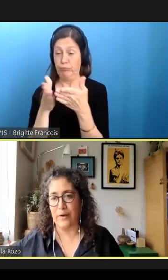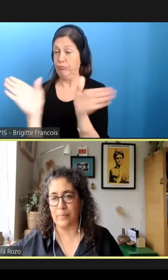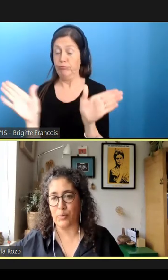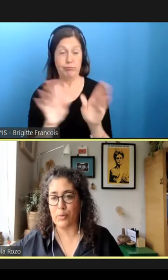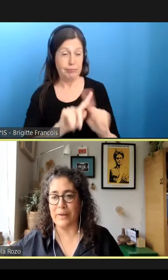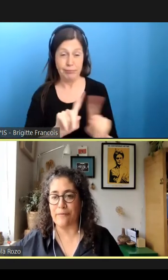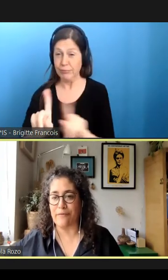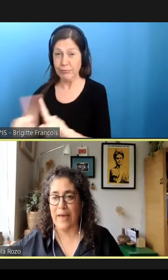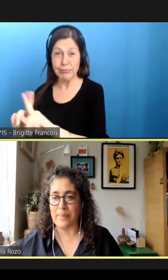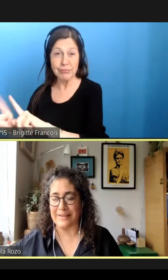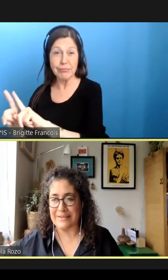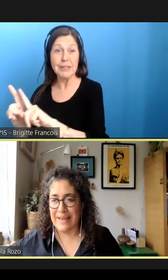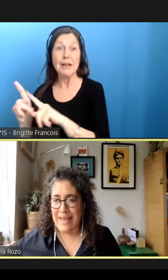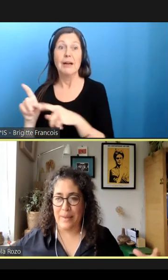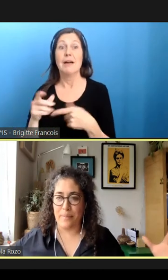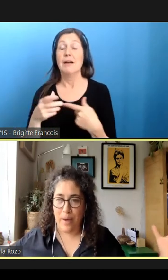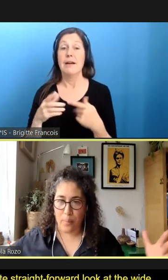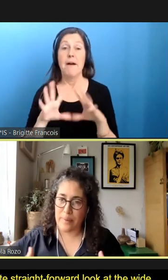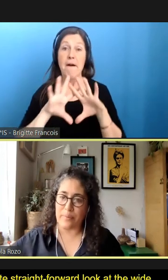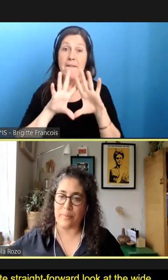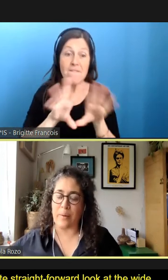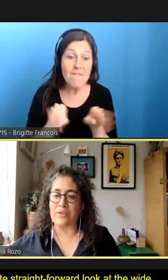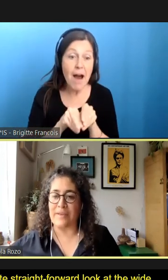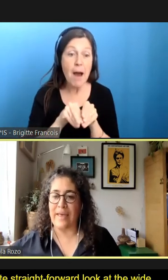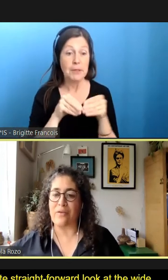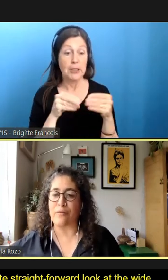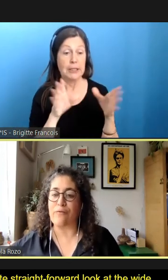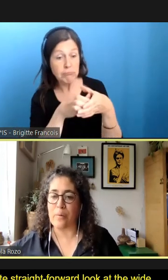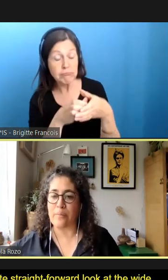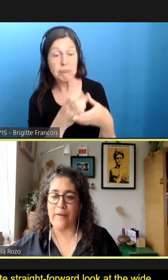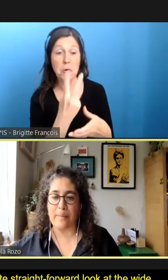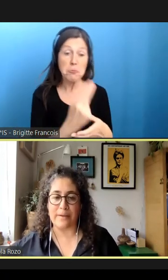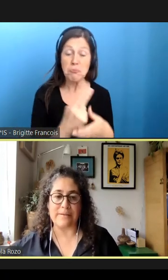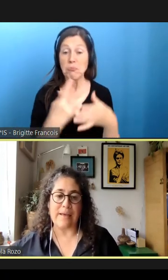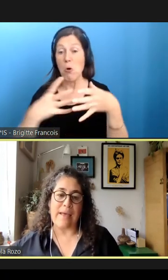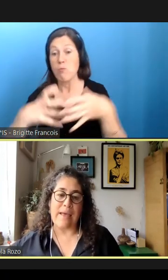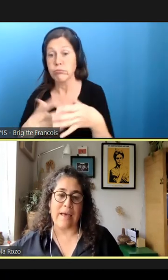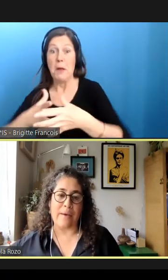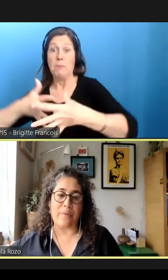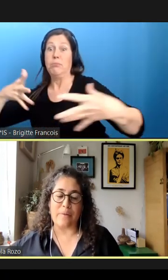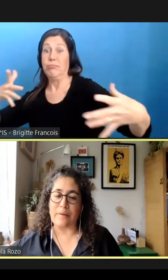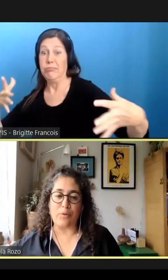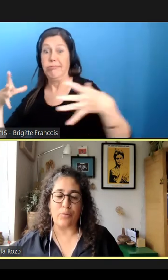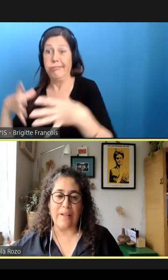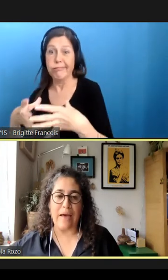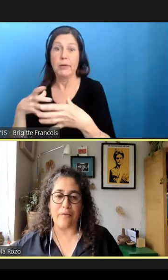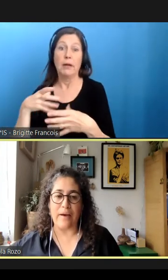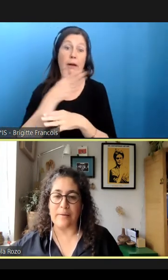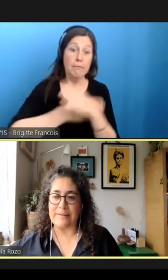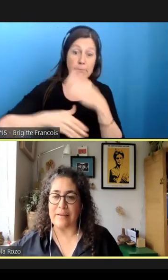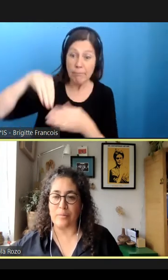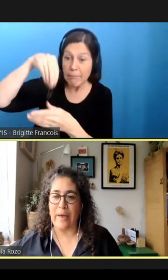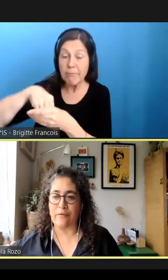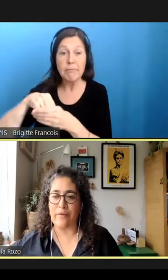of grouping and families and how people come together and form families. You will